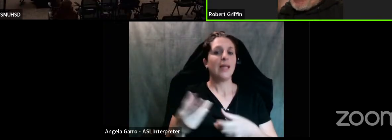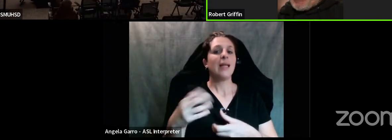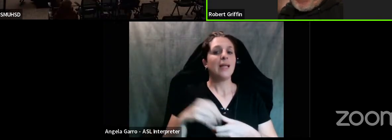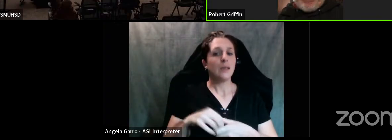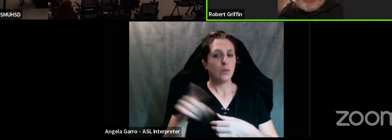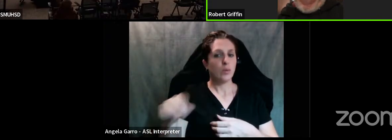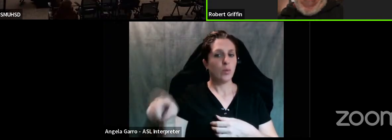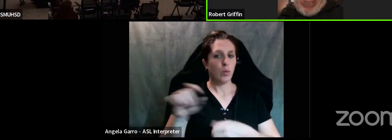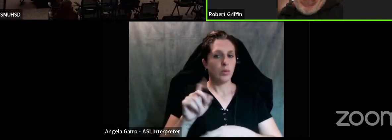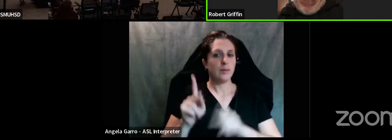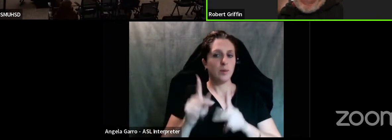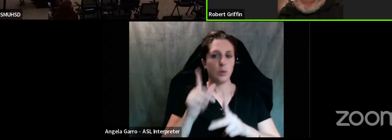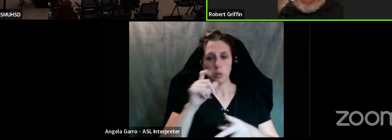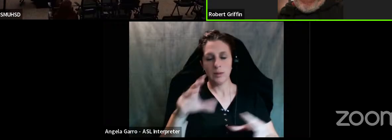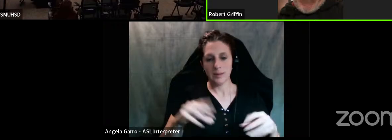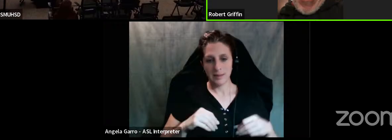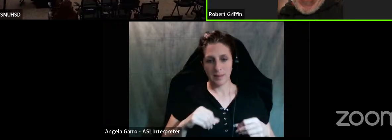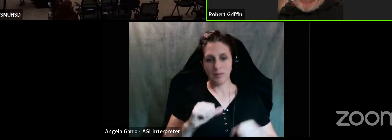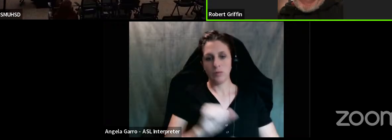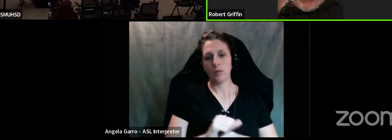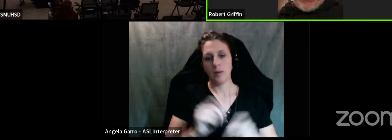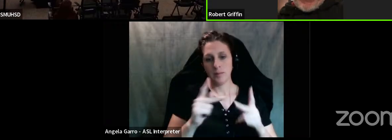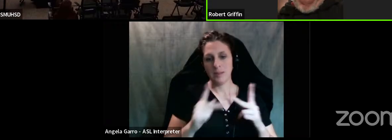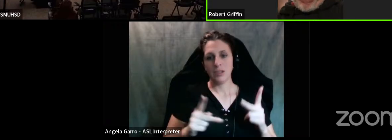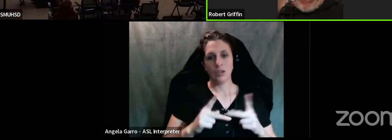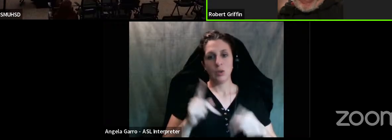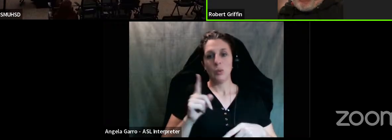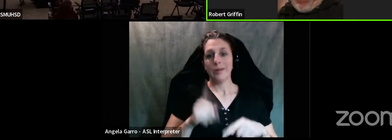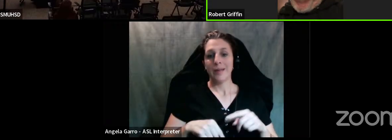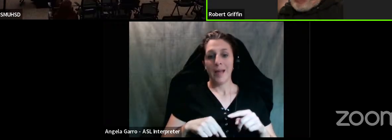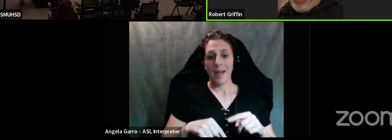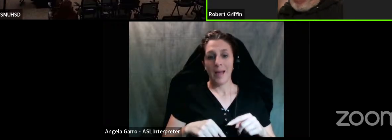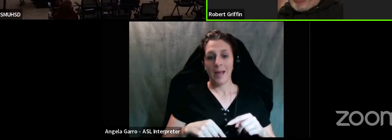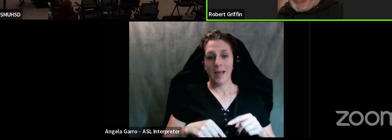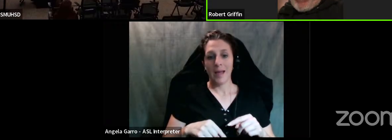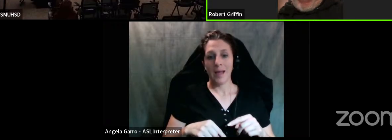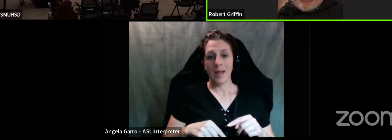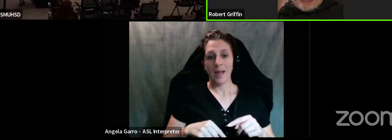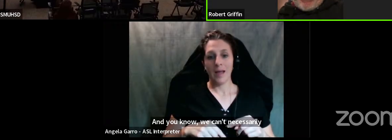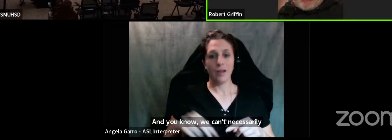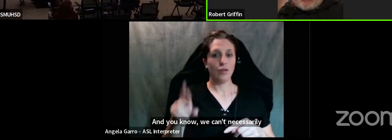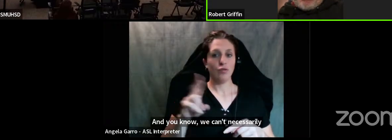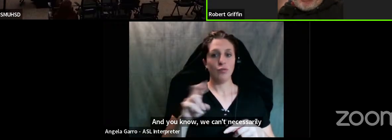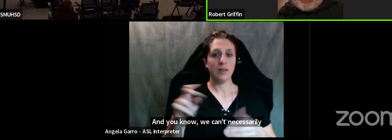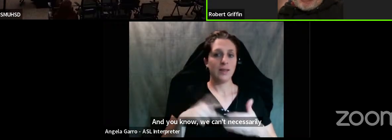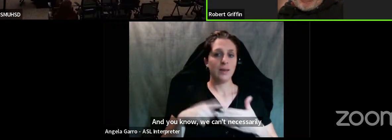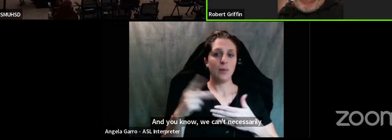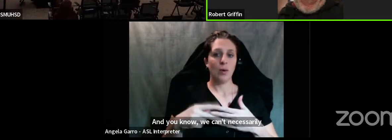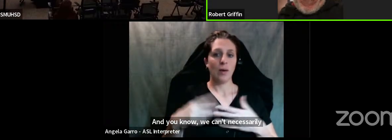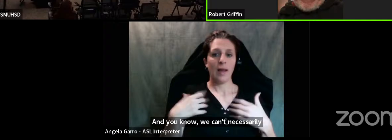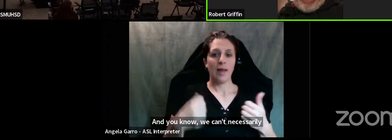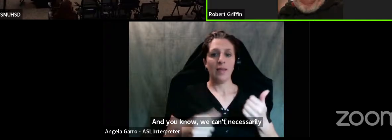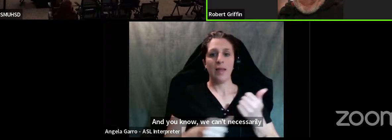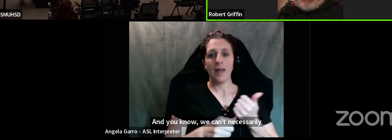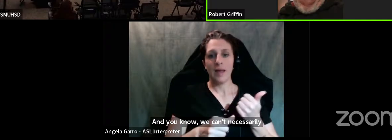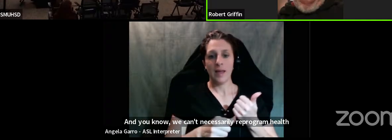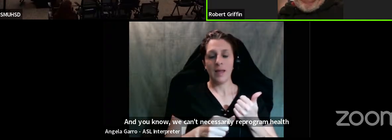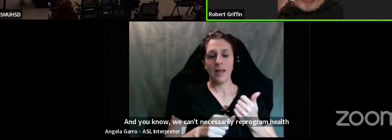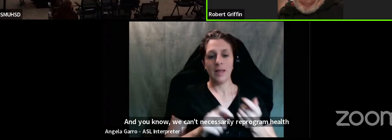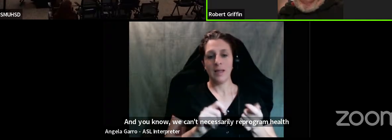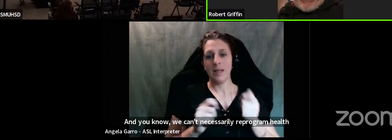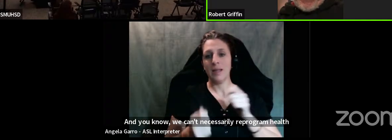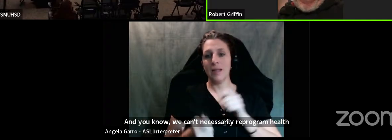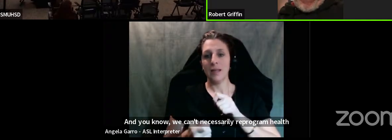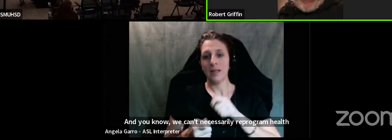accepted the positions. And, we can't necessarily reprogram health aides to, and,